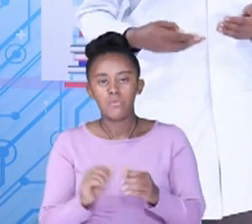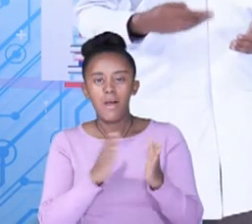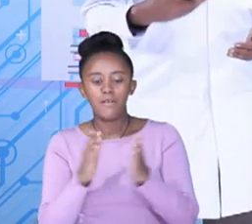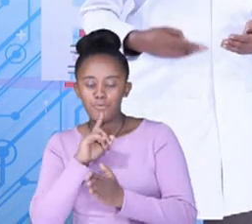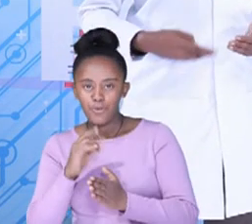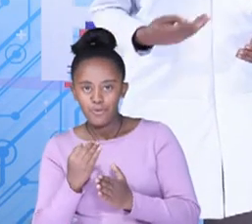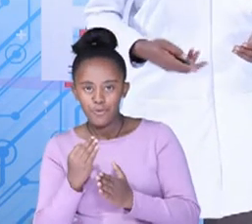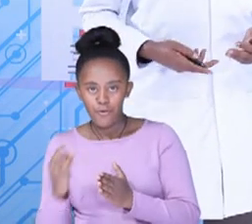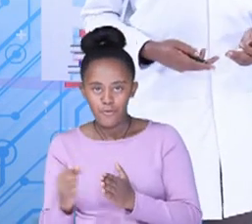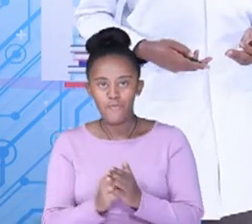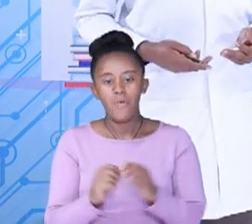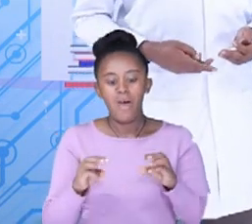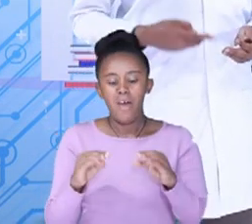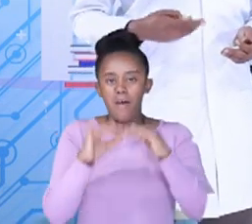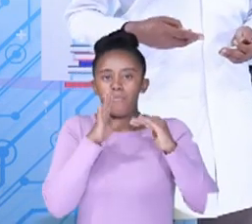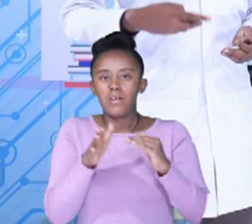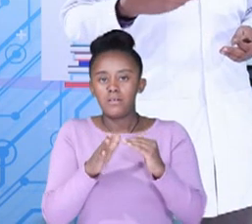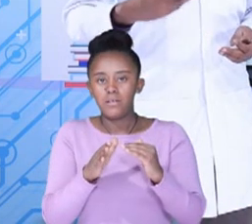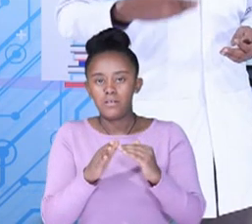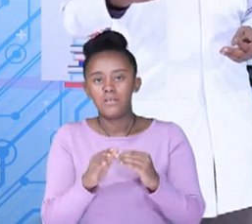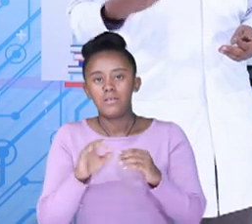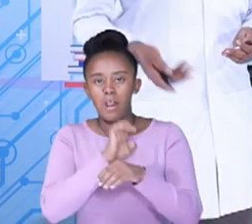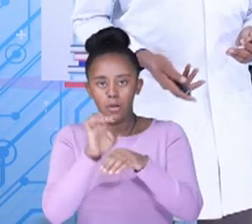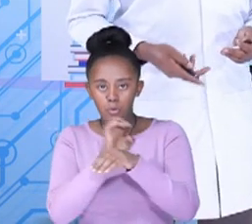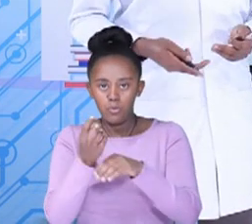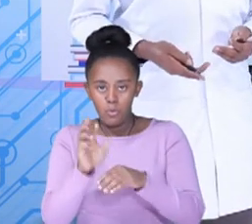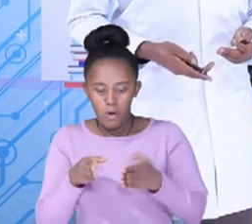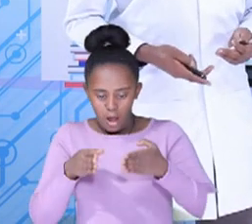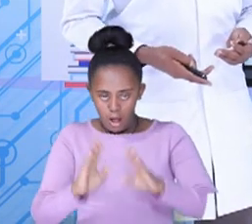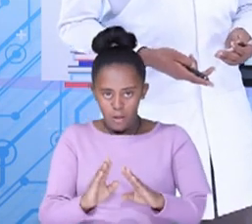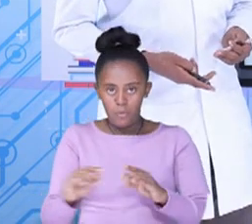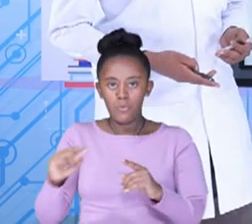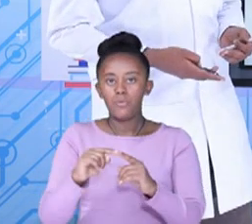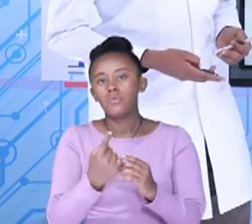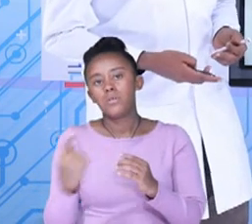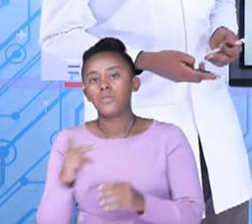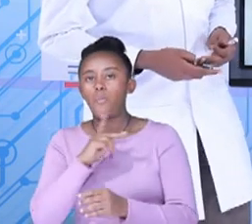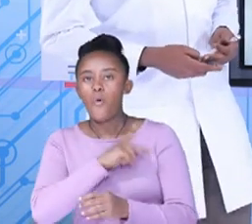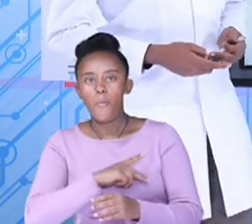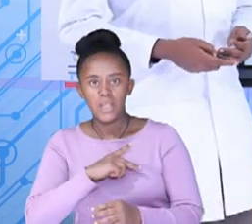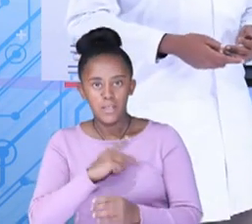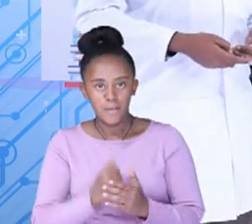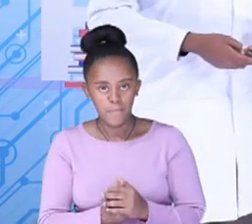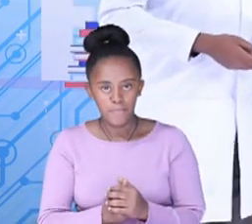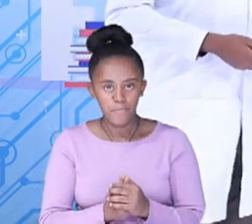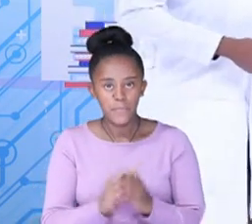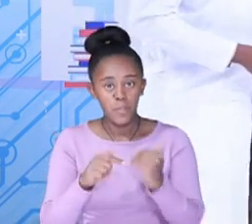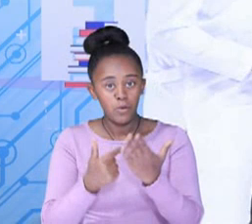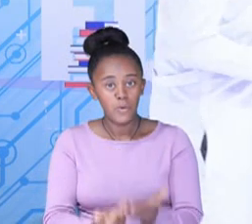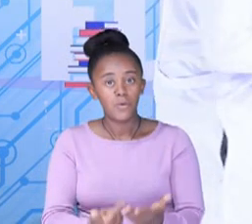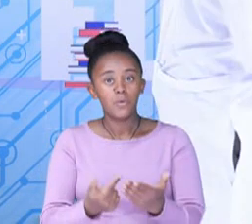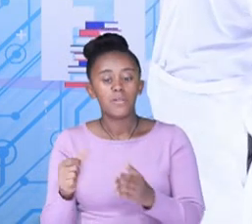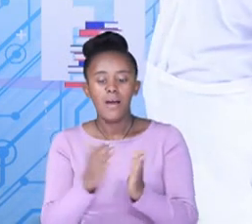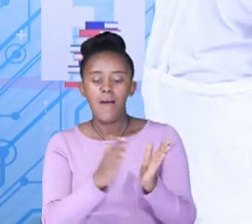spin unpaired electrons has or allow magnet to have such a property. So depending